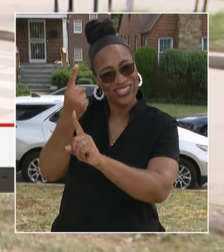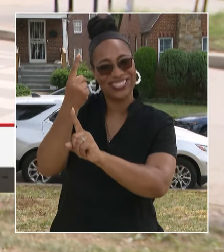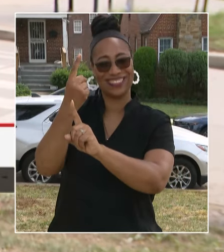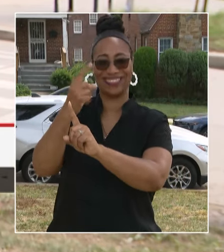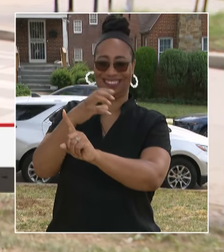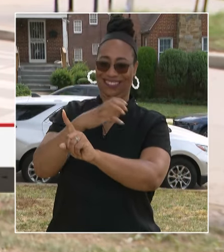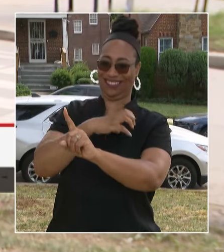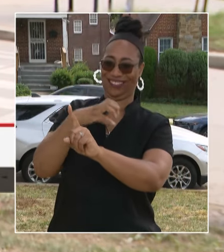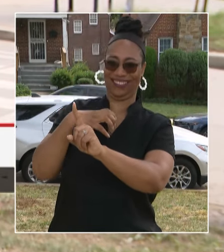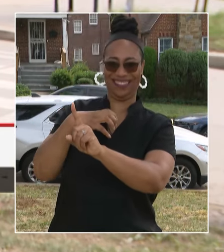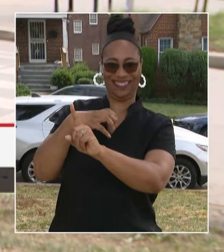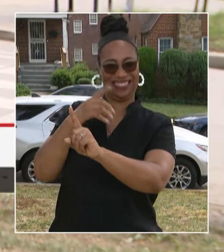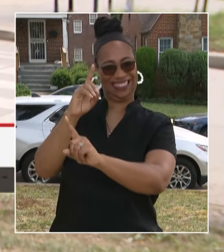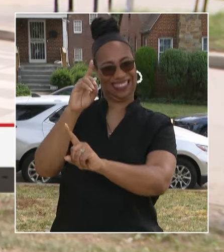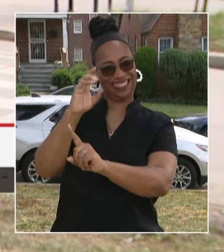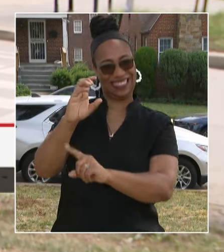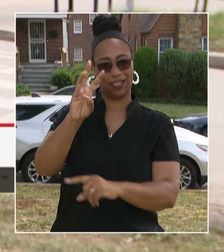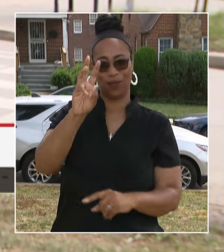this upon